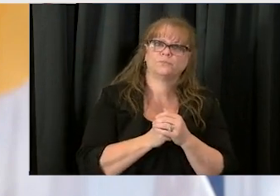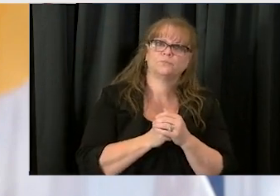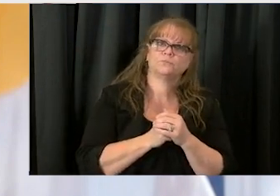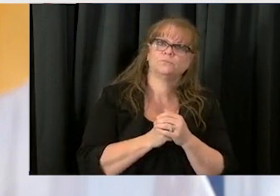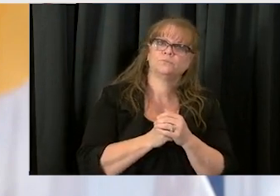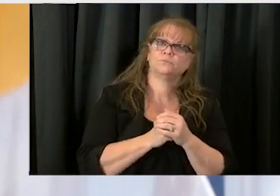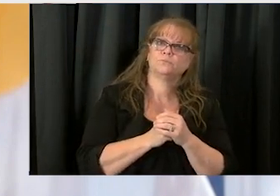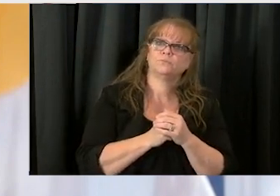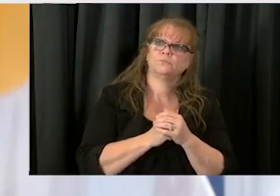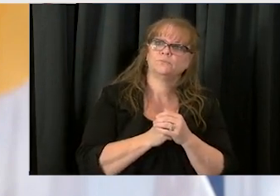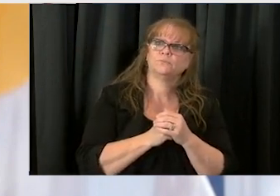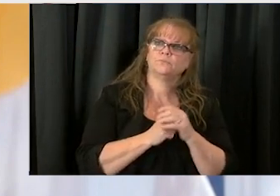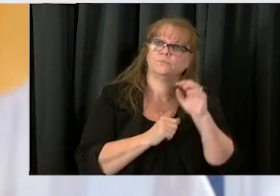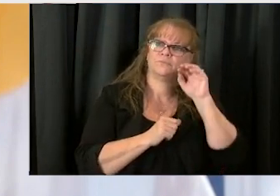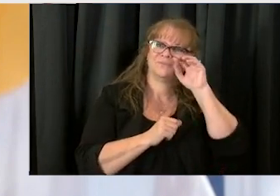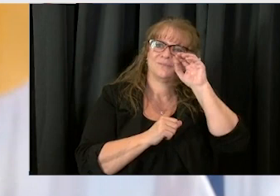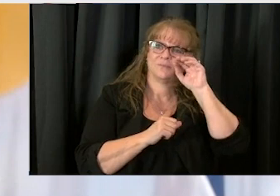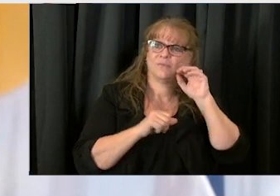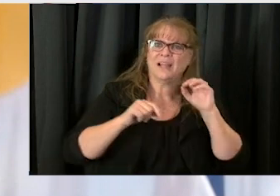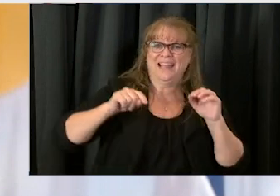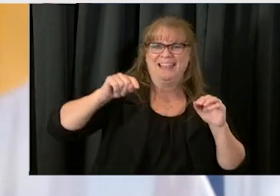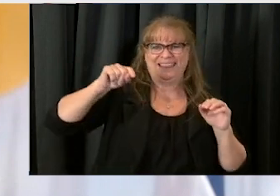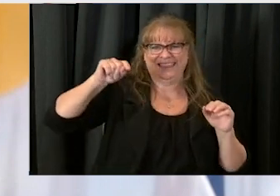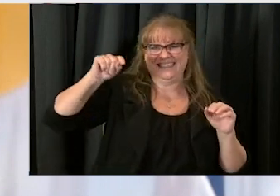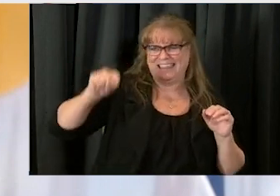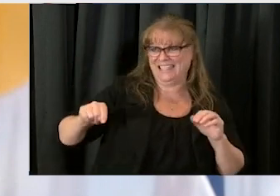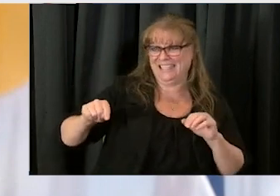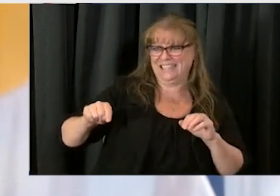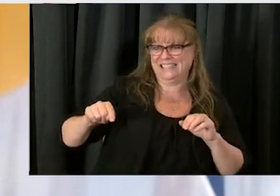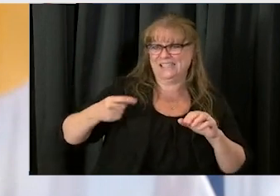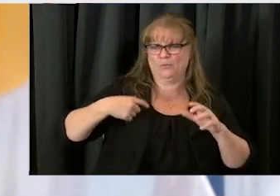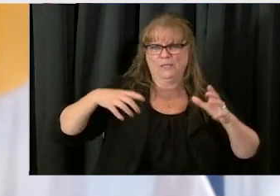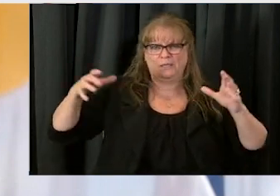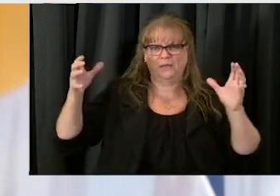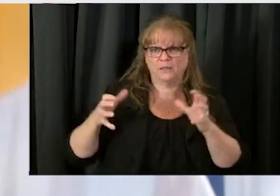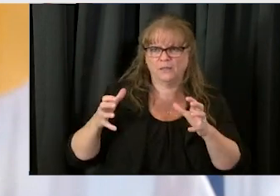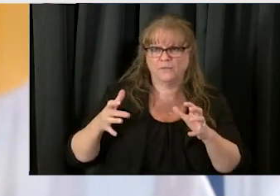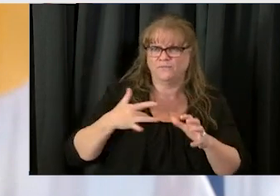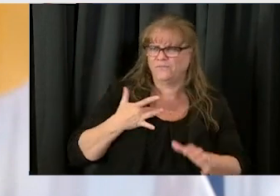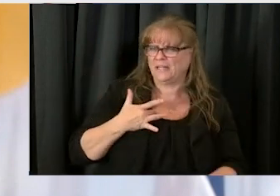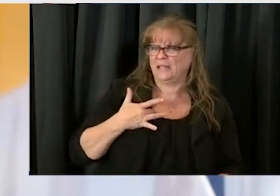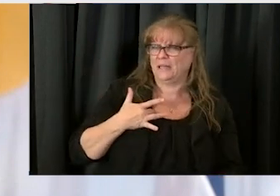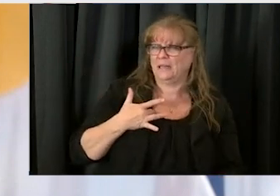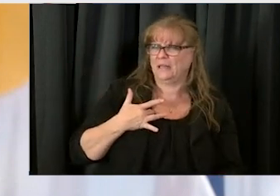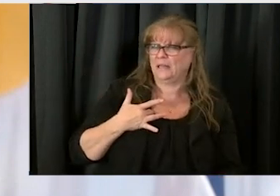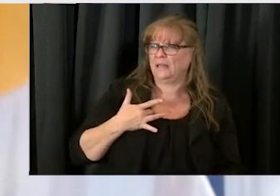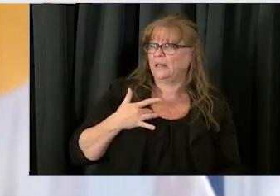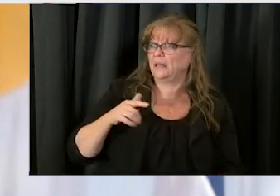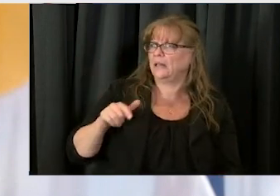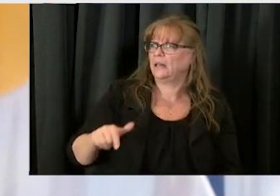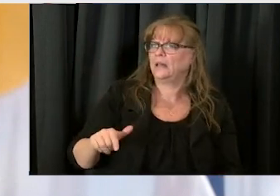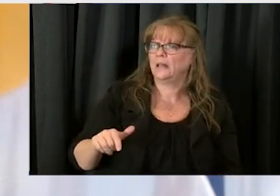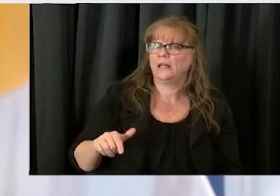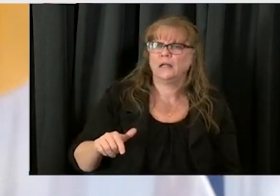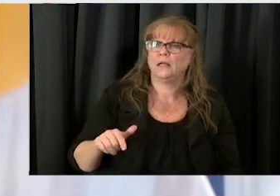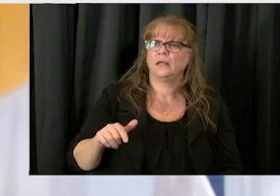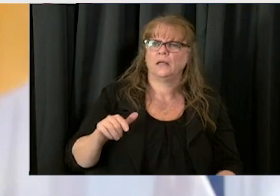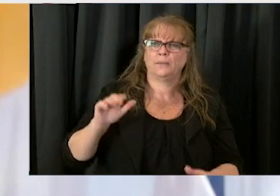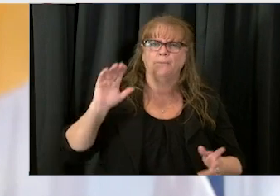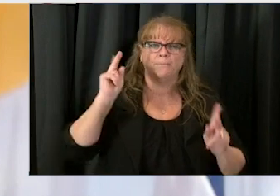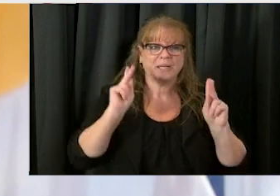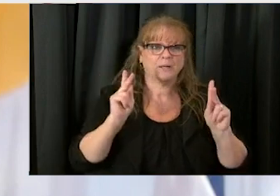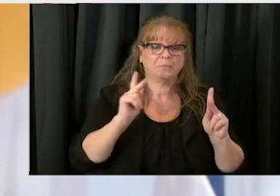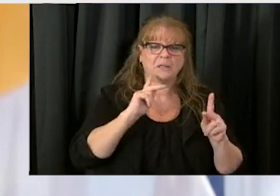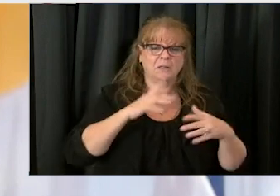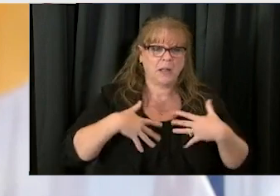is that there appears to be a massive amount of confusion over messaging, whether that be with the dial or the